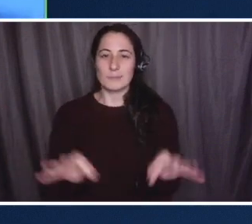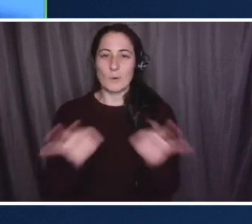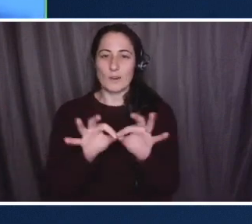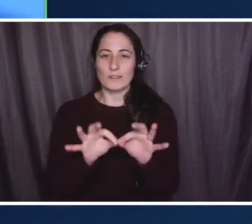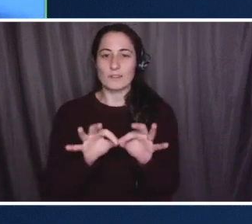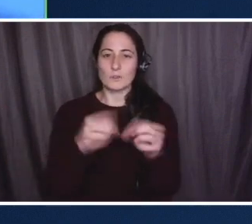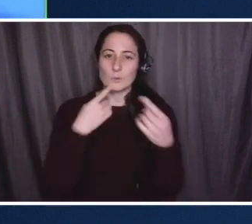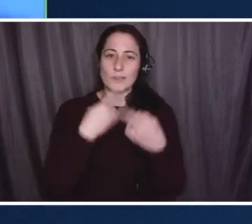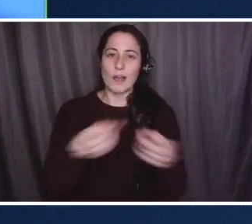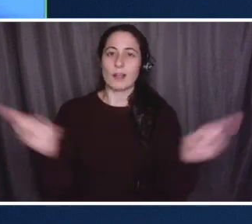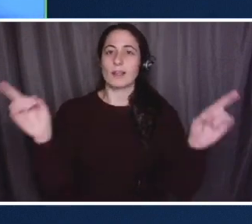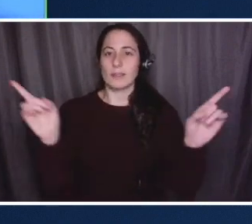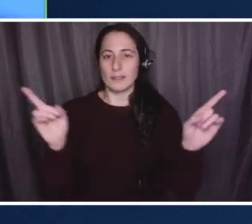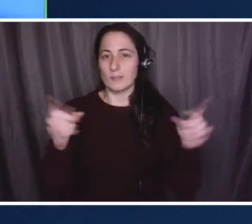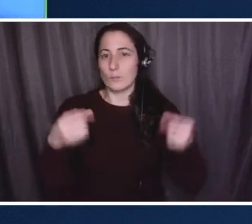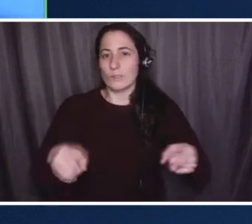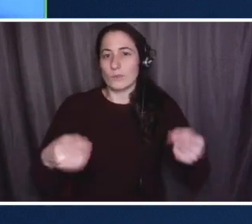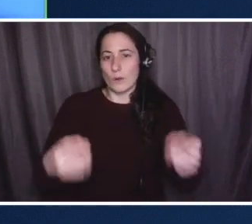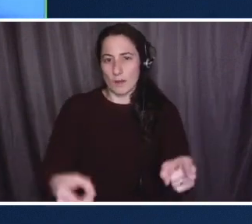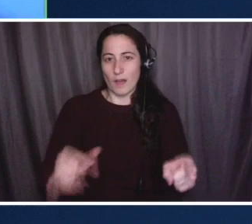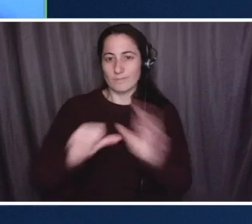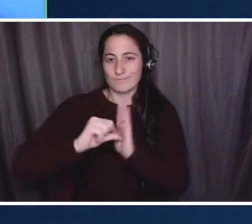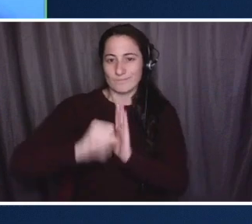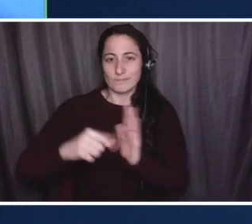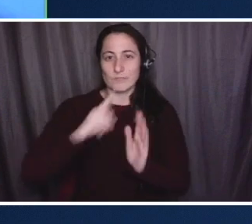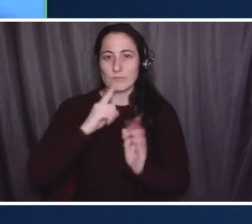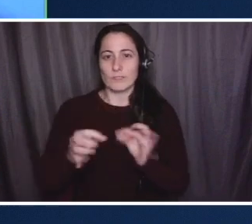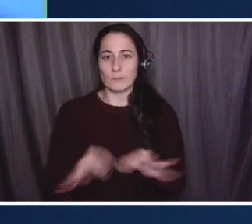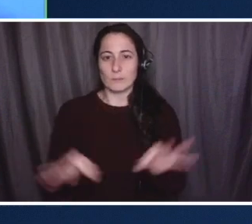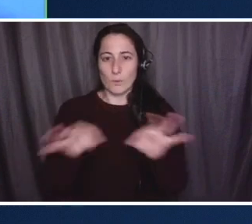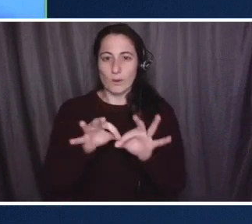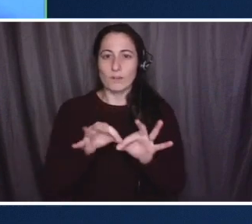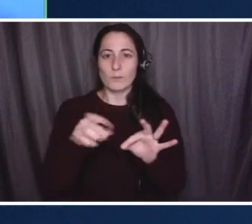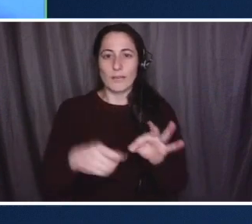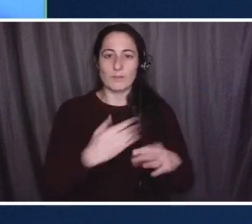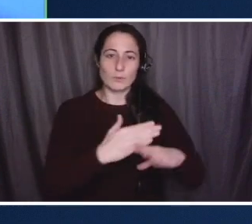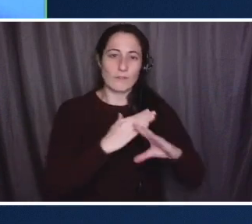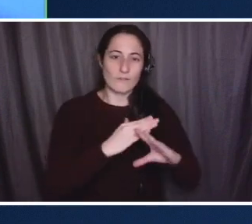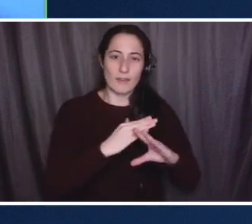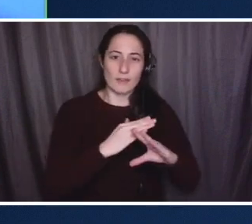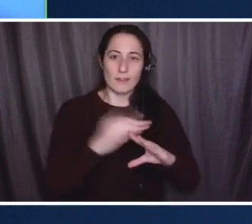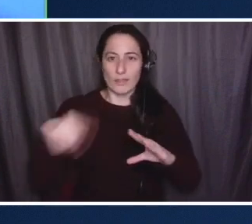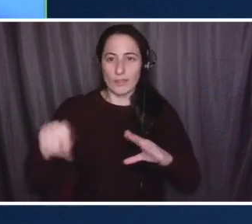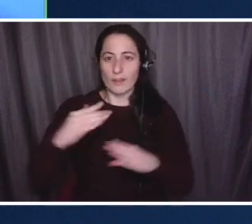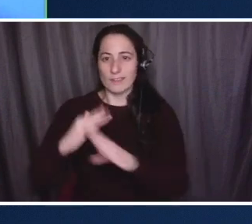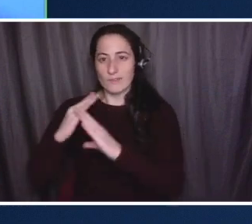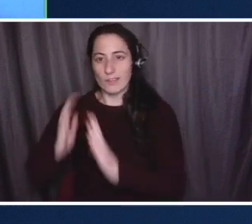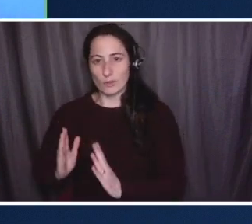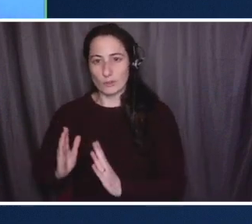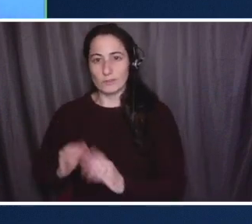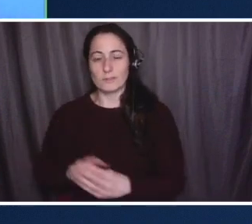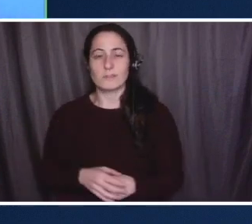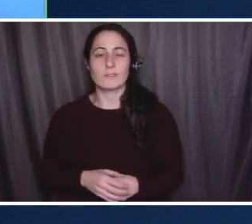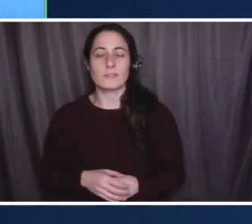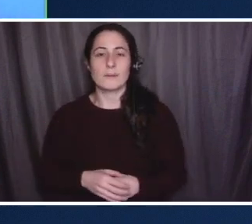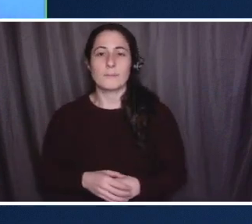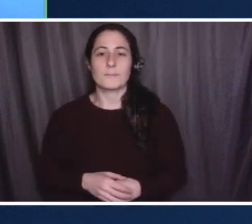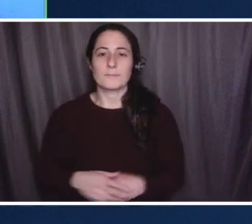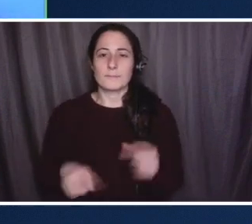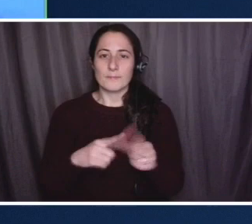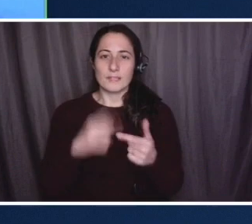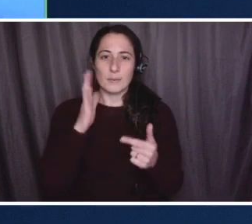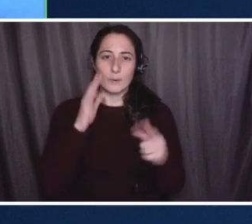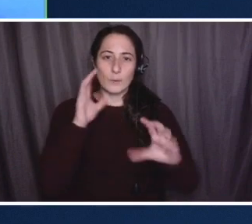that this is important. Defending the defenders, that's the main thing. And then you have, we will explore also the